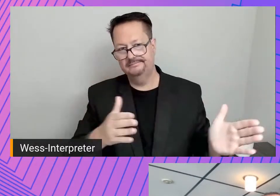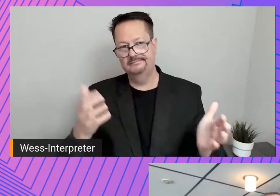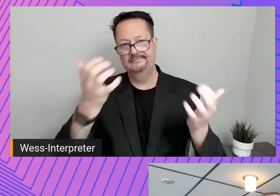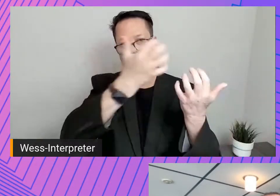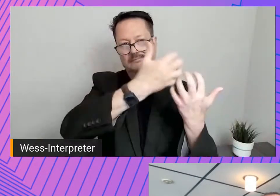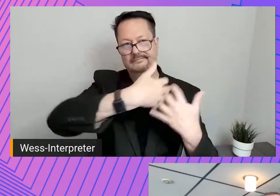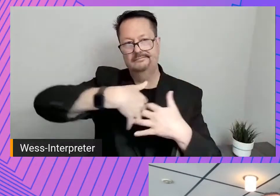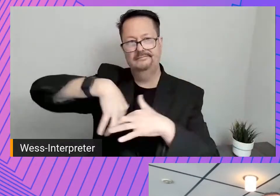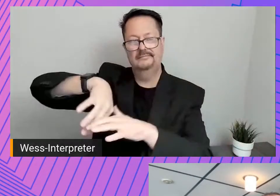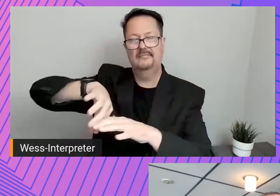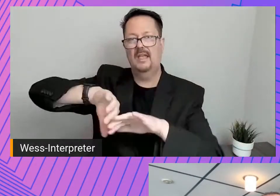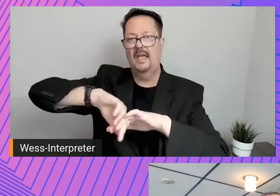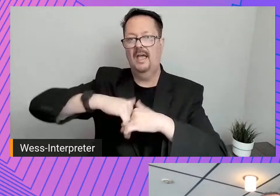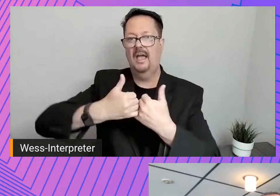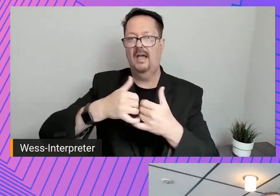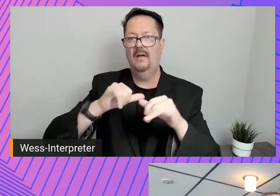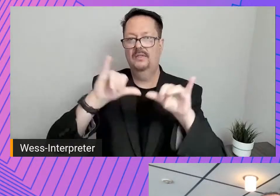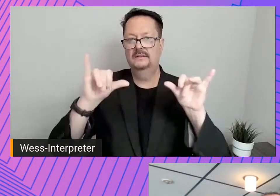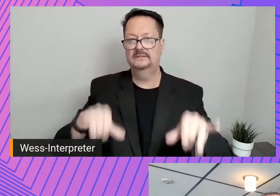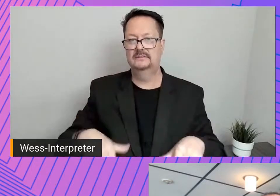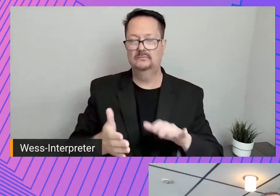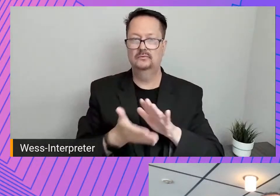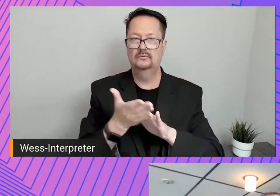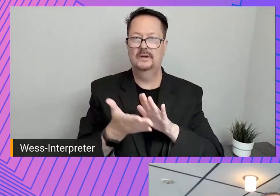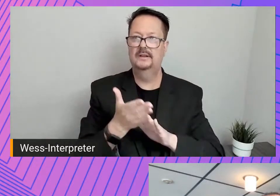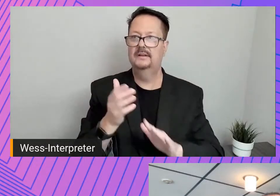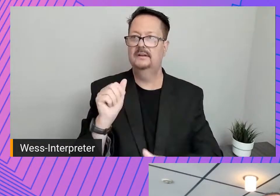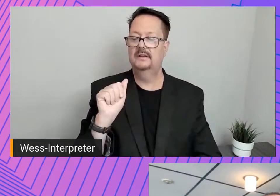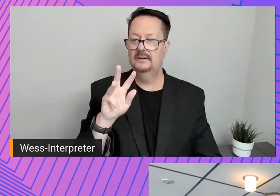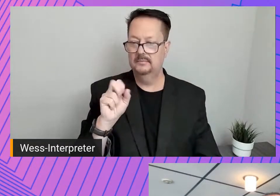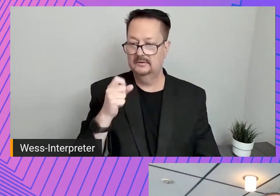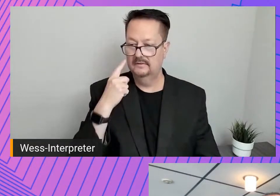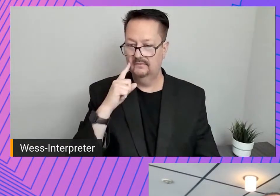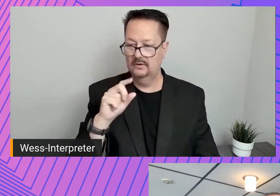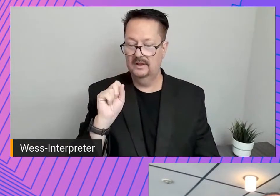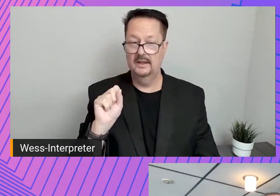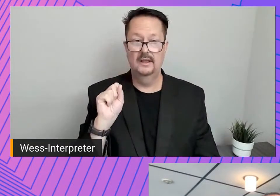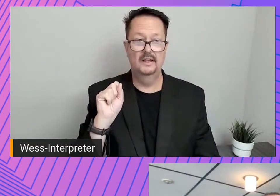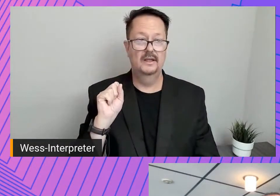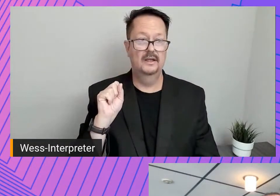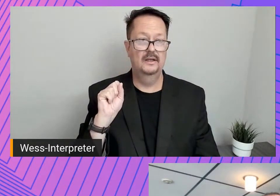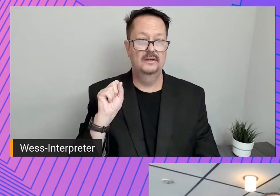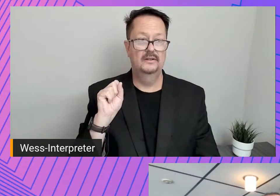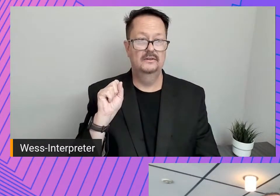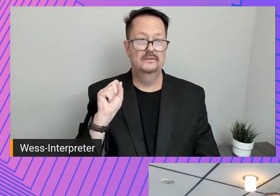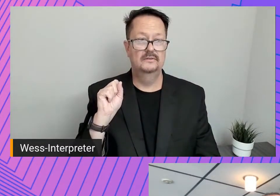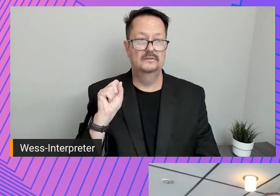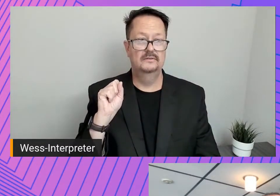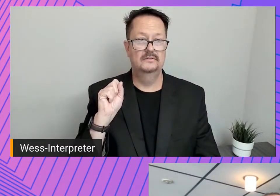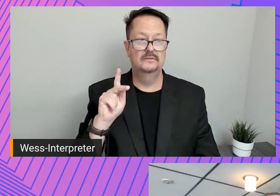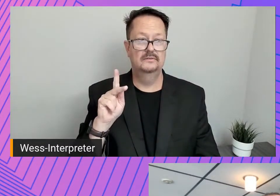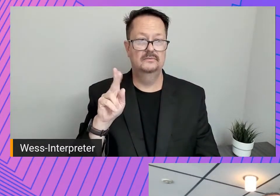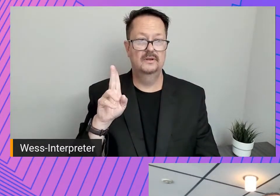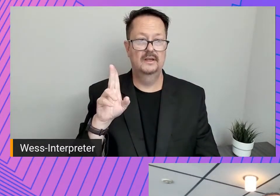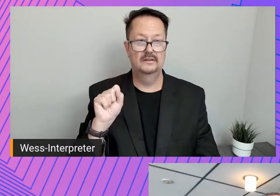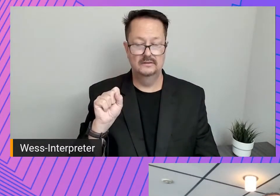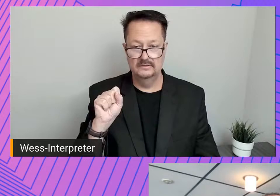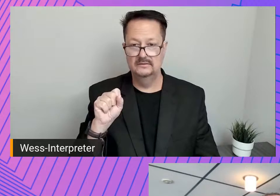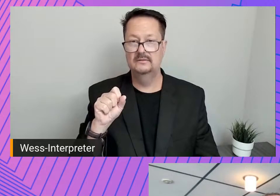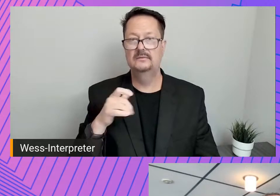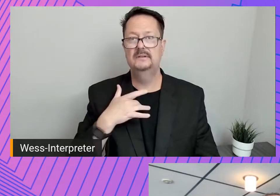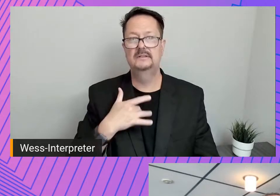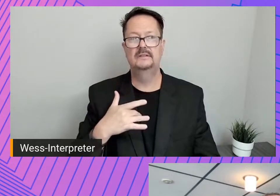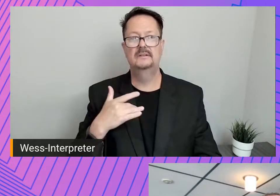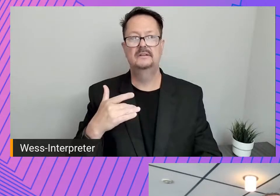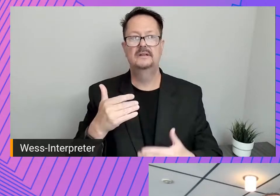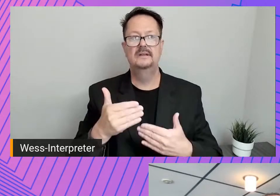were run up in AWS. So for our SQS-based services, we tend to do step scaling